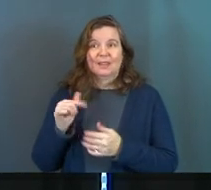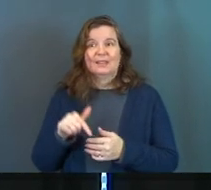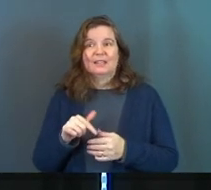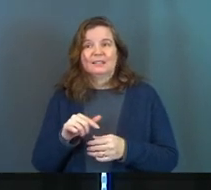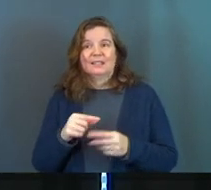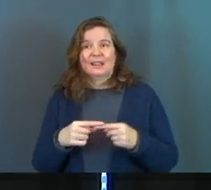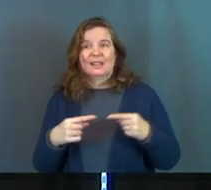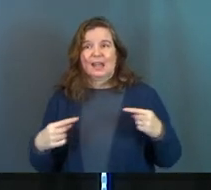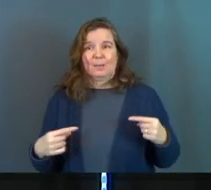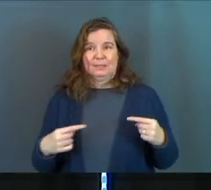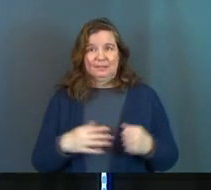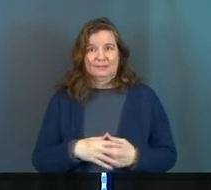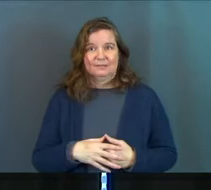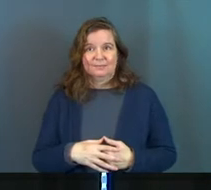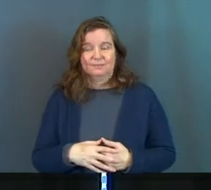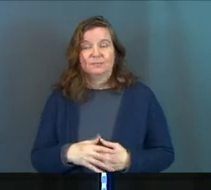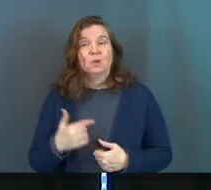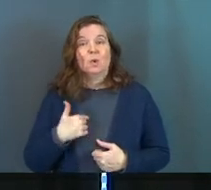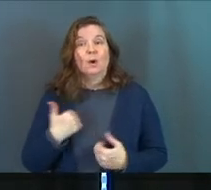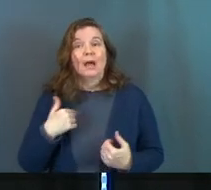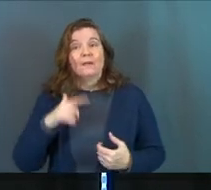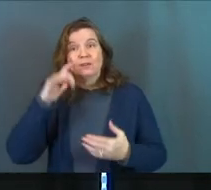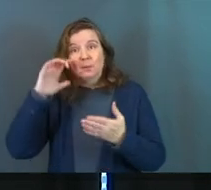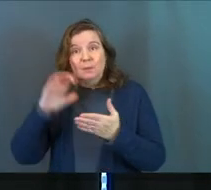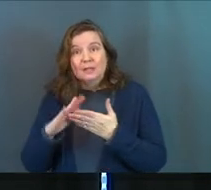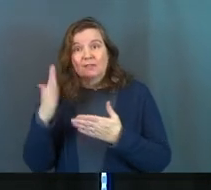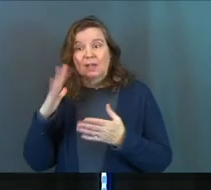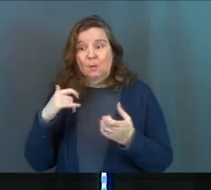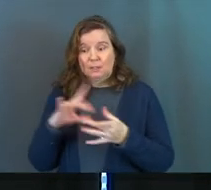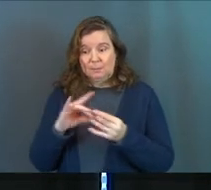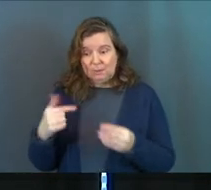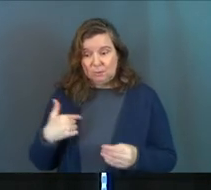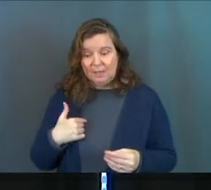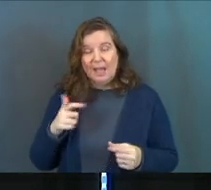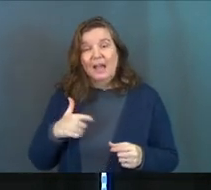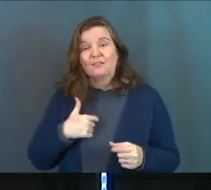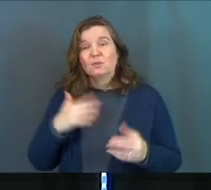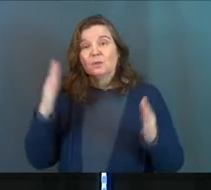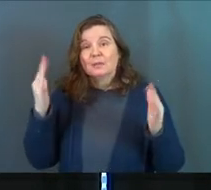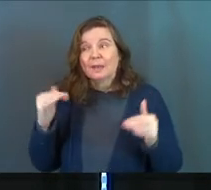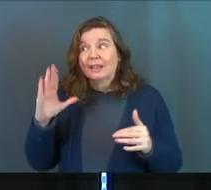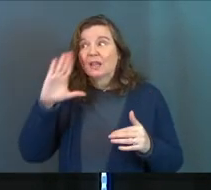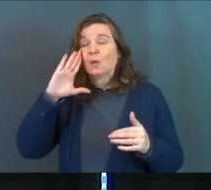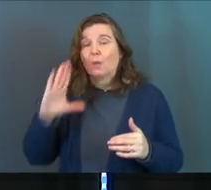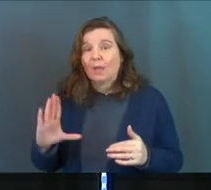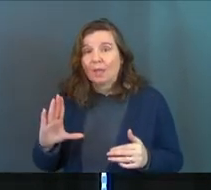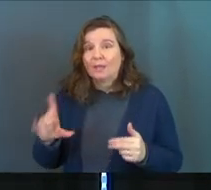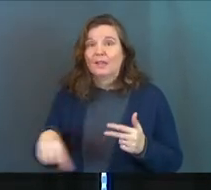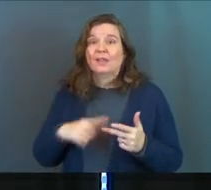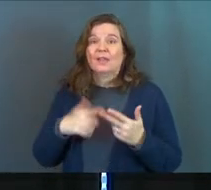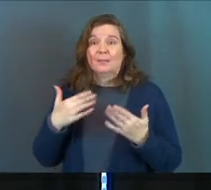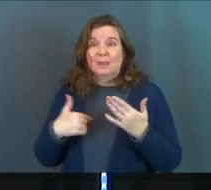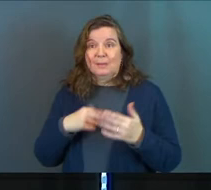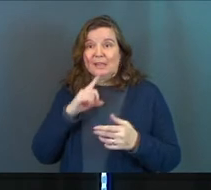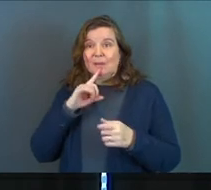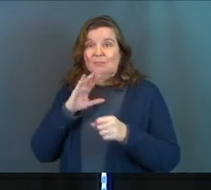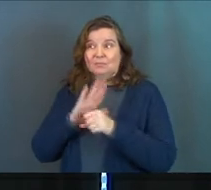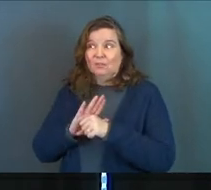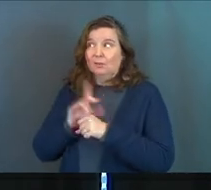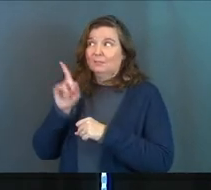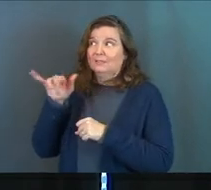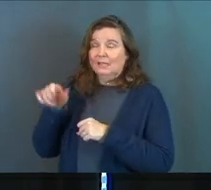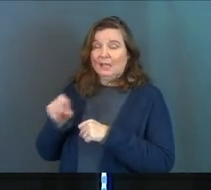this is the opposite side. So I got to believe that God wants to speak to me. I've even got to expect that he will speak, and maybe that was him